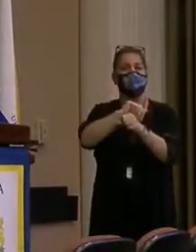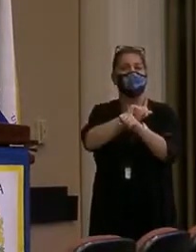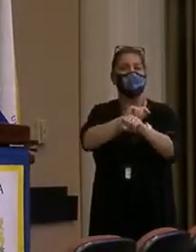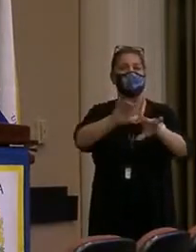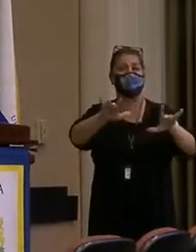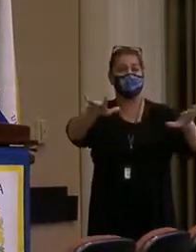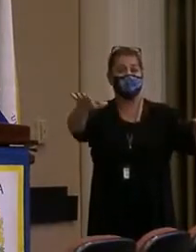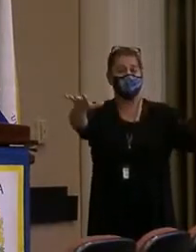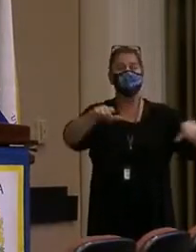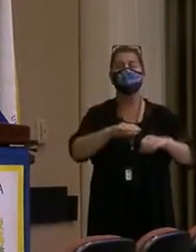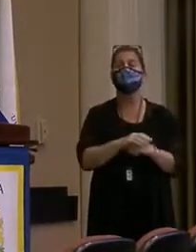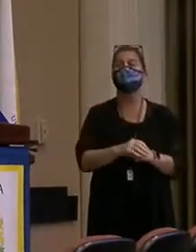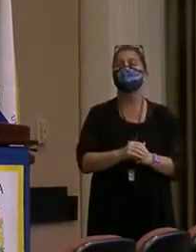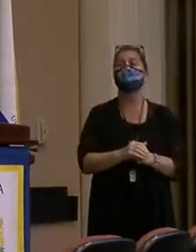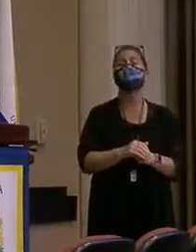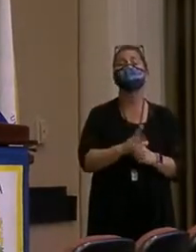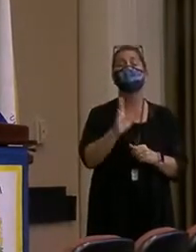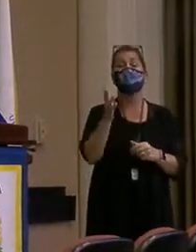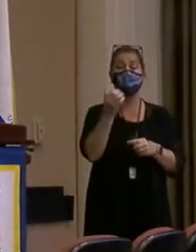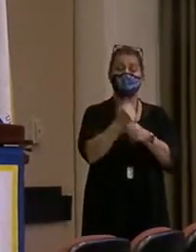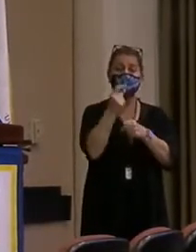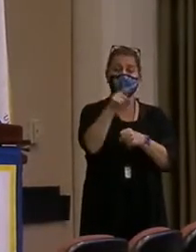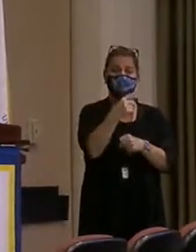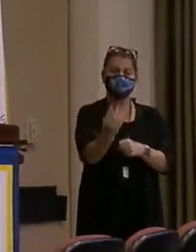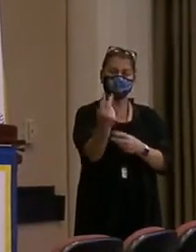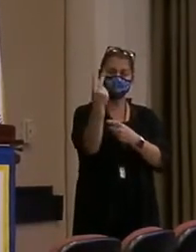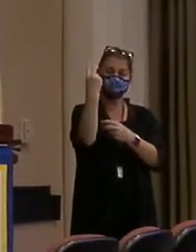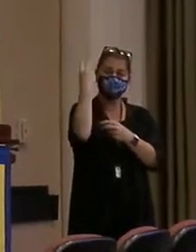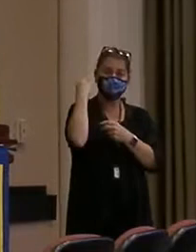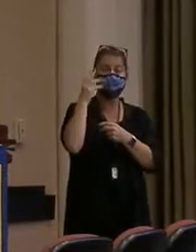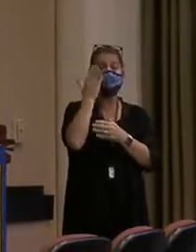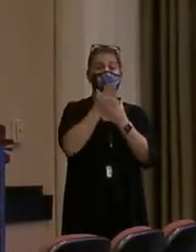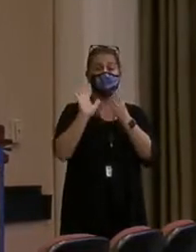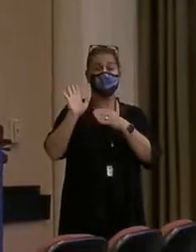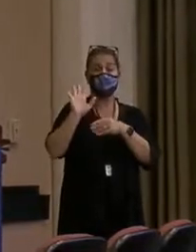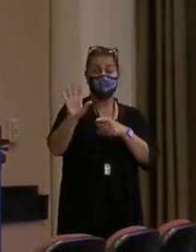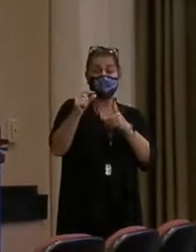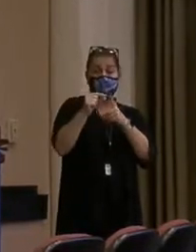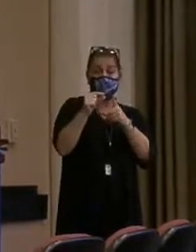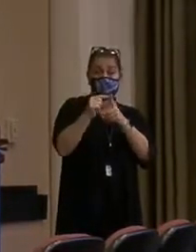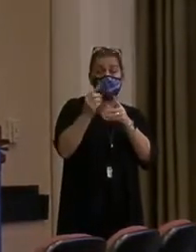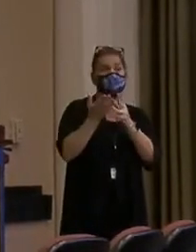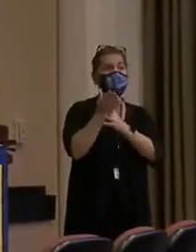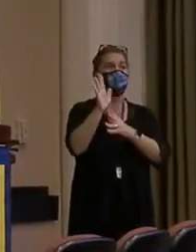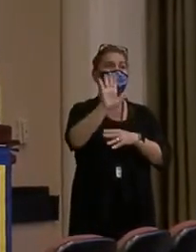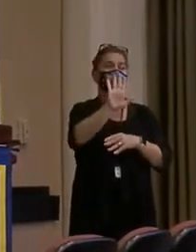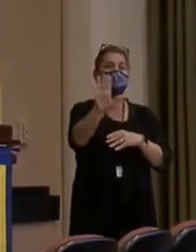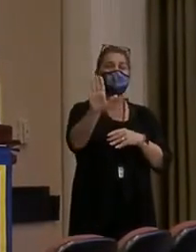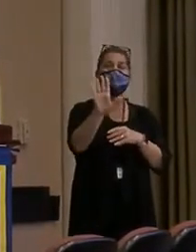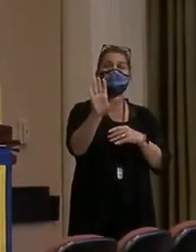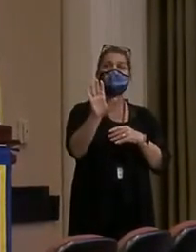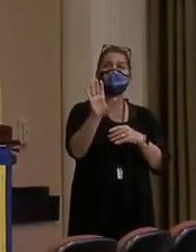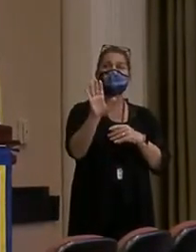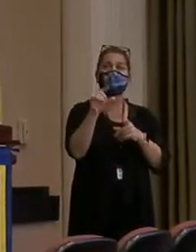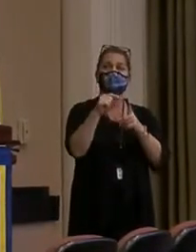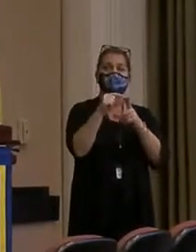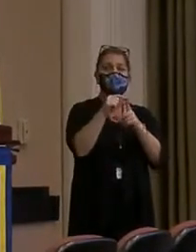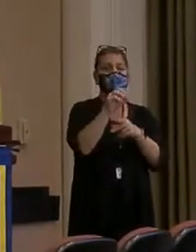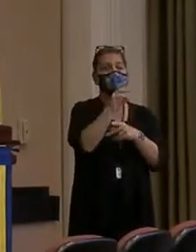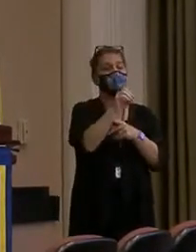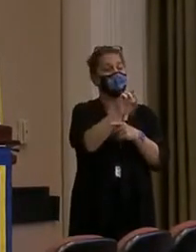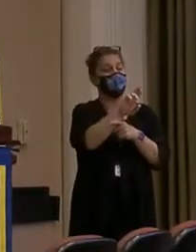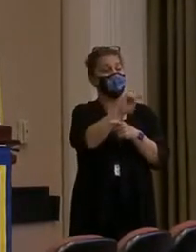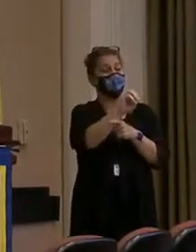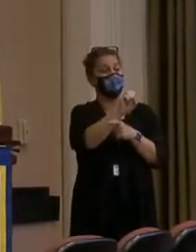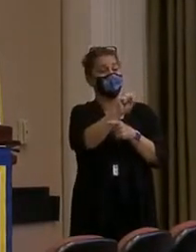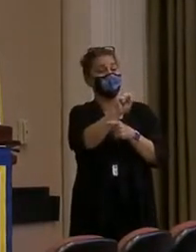And I'd like to take you back through some of his words and through the words of Dr. Smith,